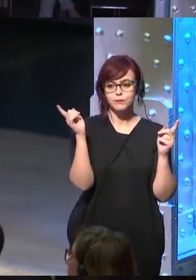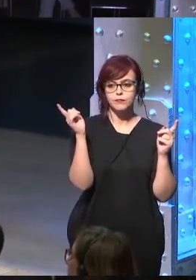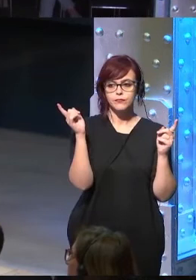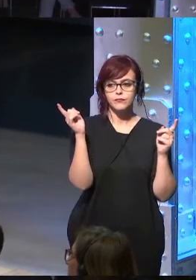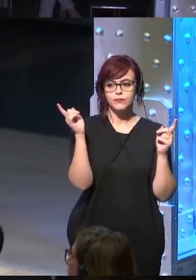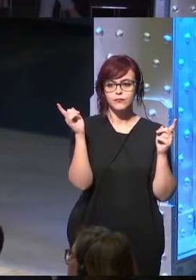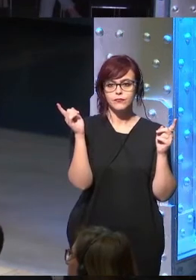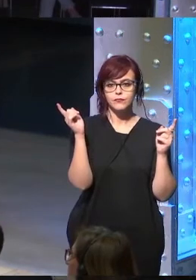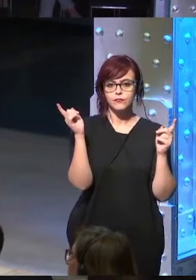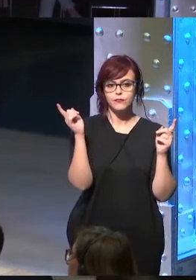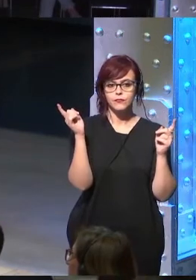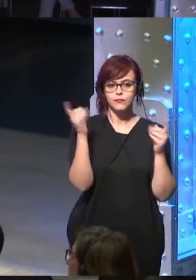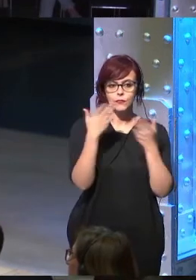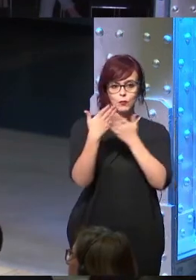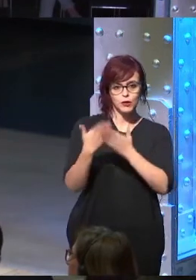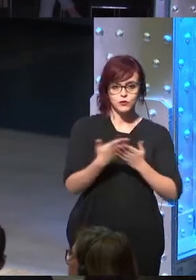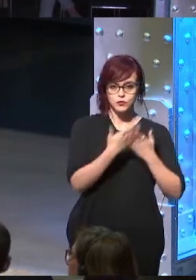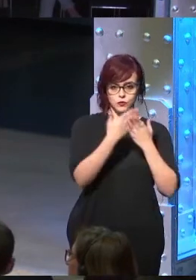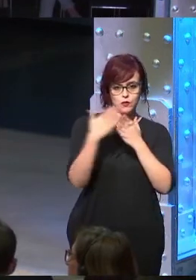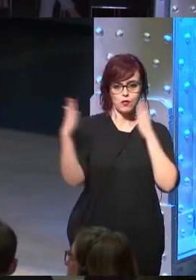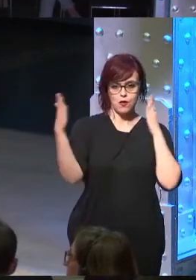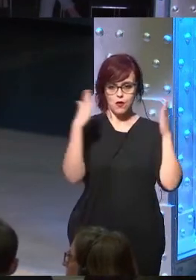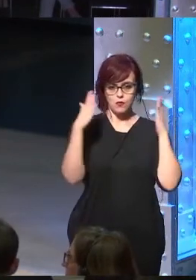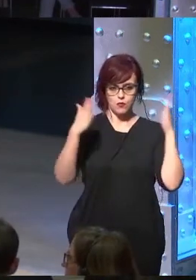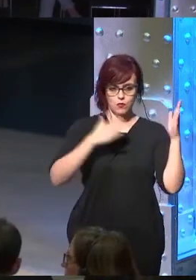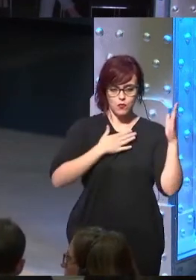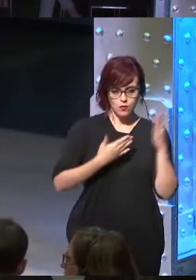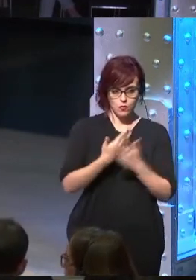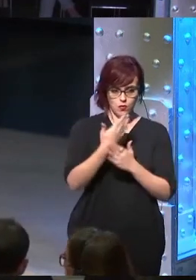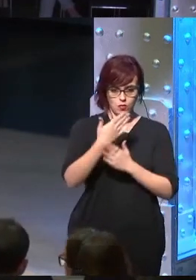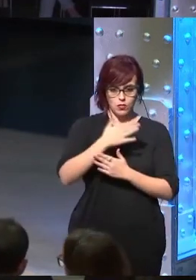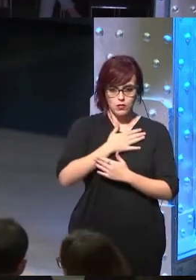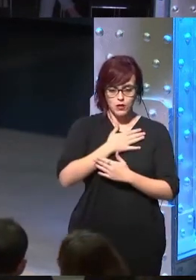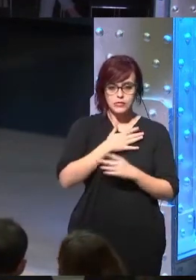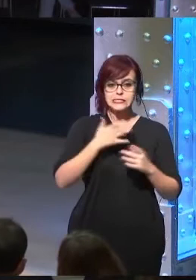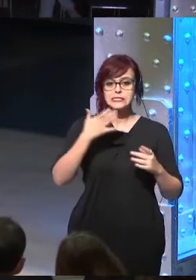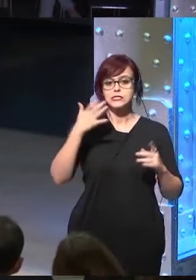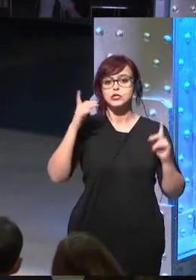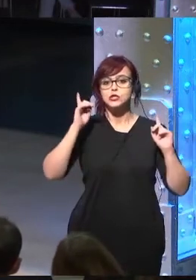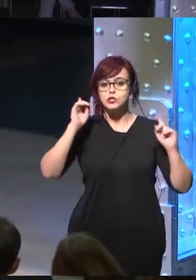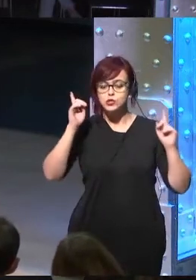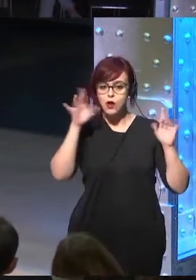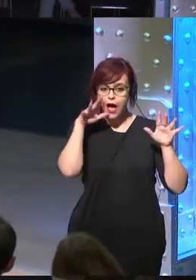studied not only from our current perspective,